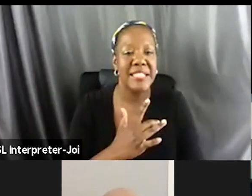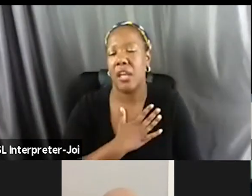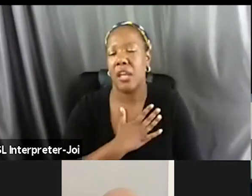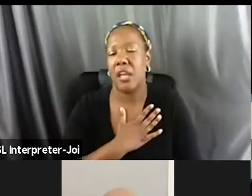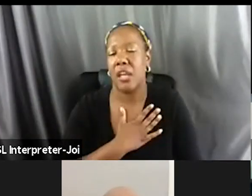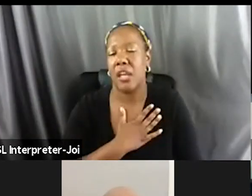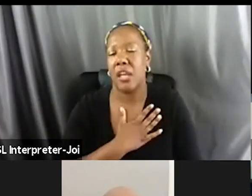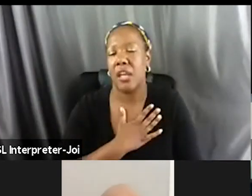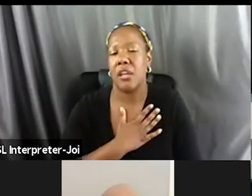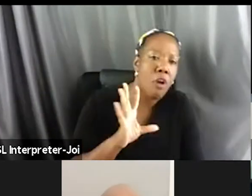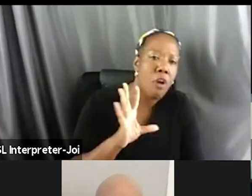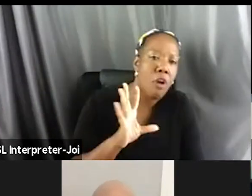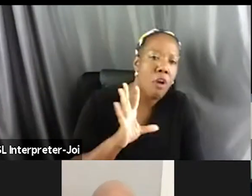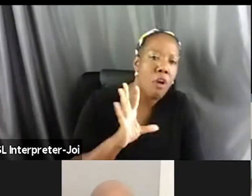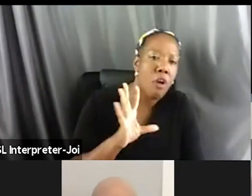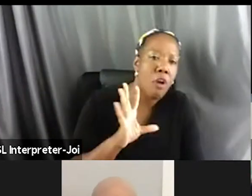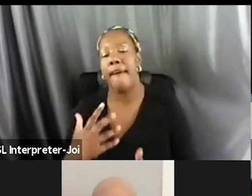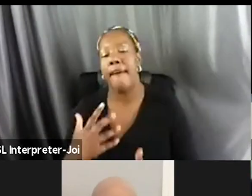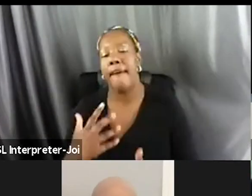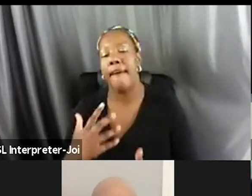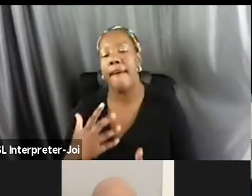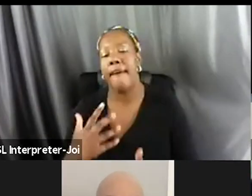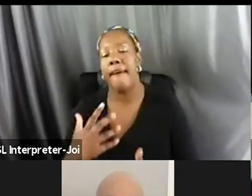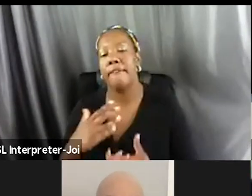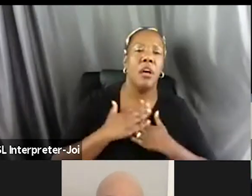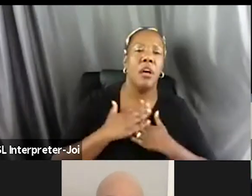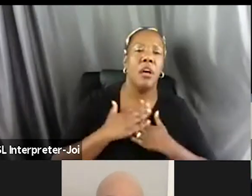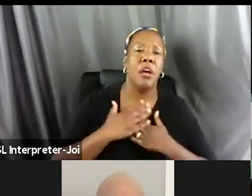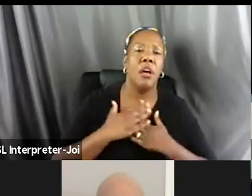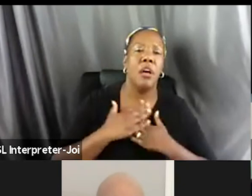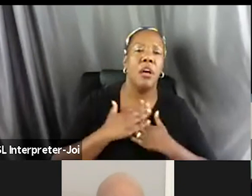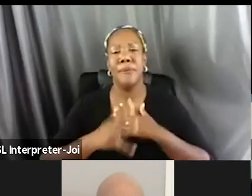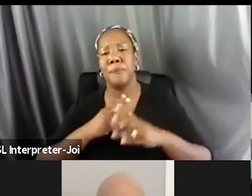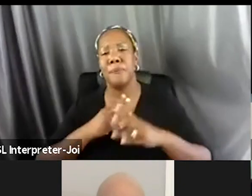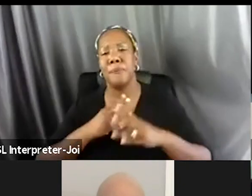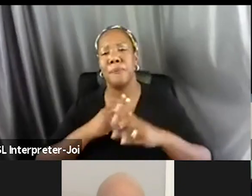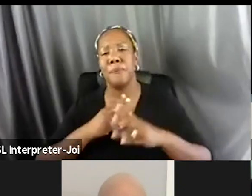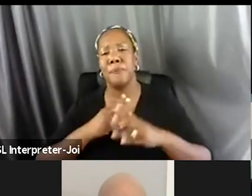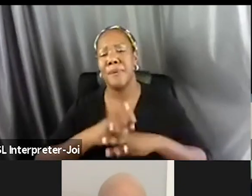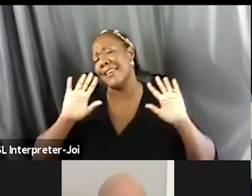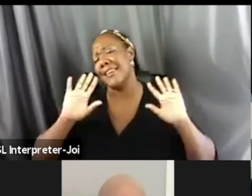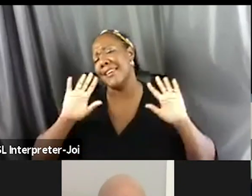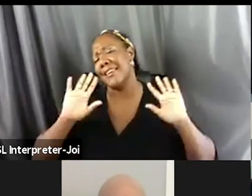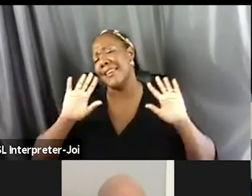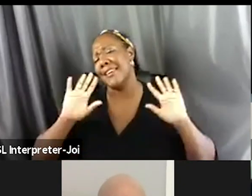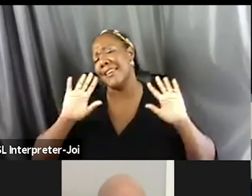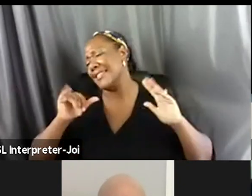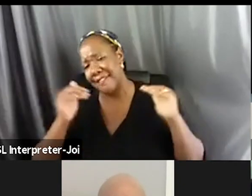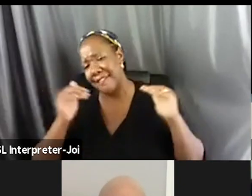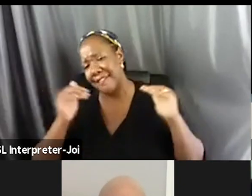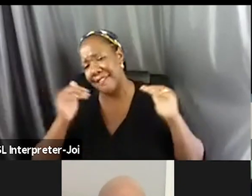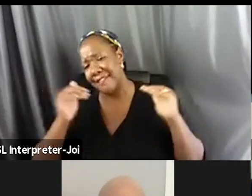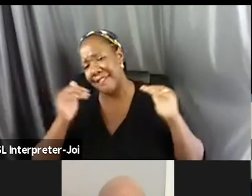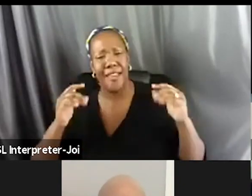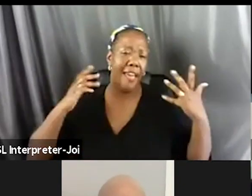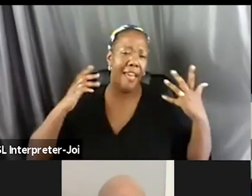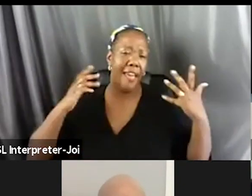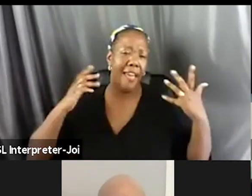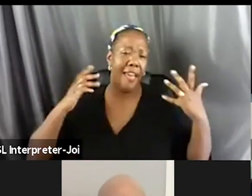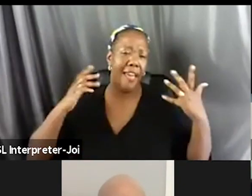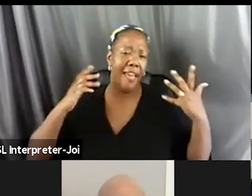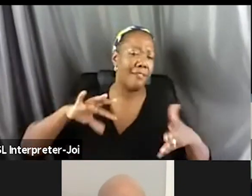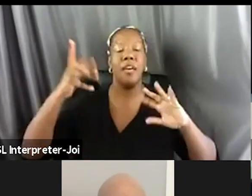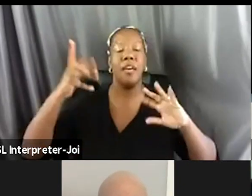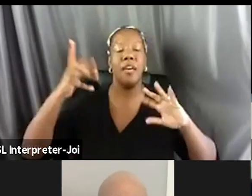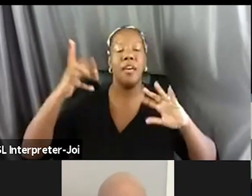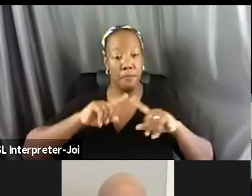very, oh, the world is ending, the cosmic unfairness of life sort of a thing. And I think one of the things from in the film,